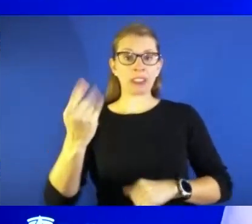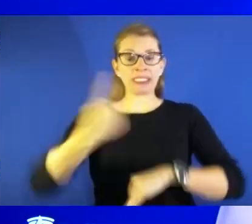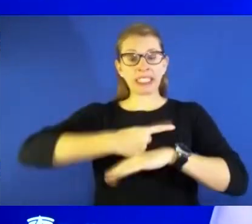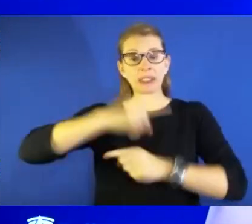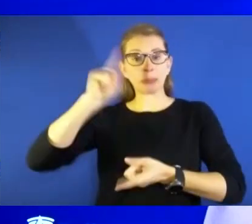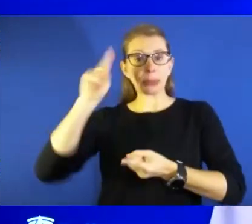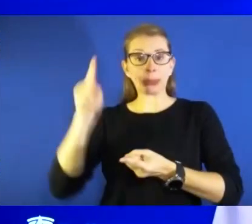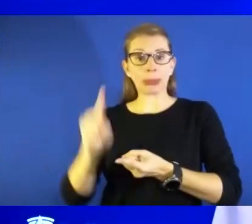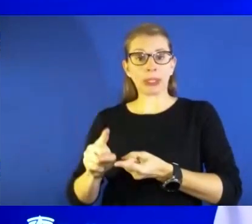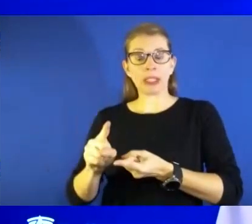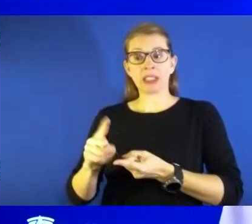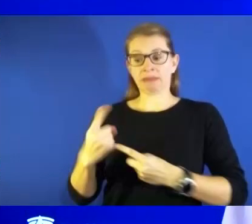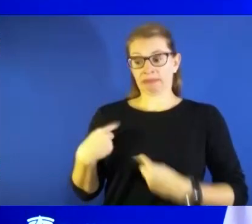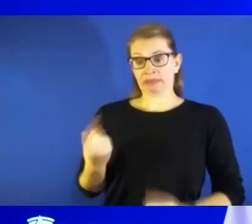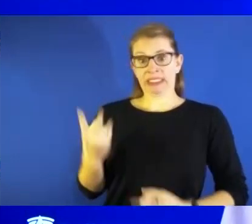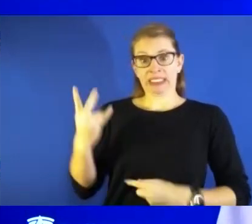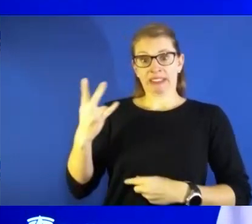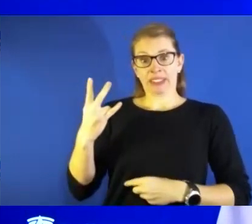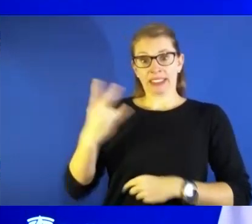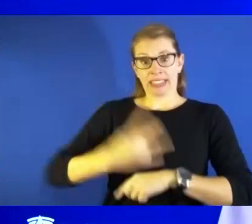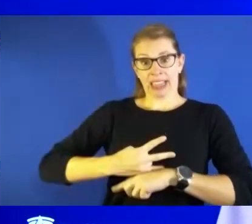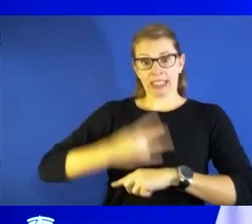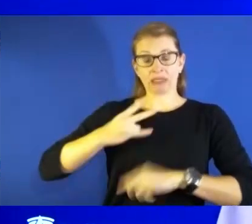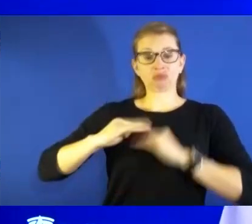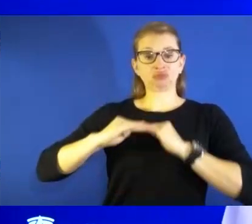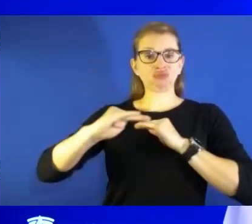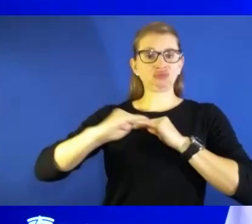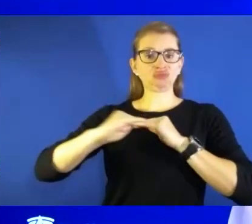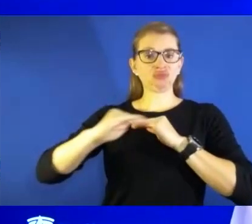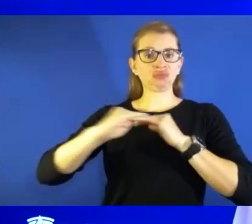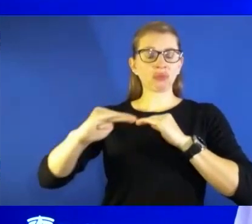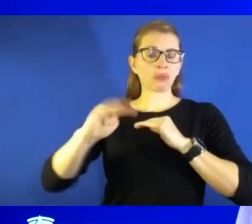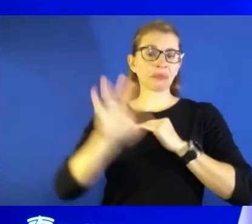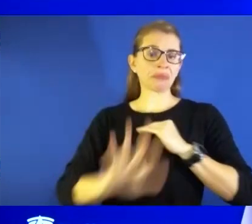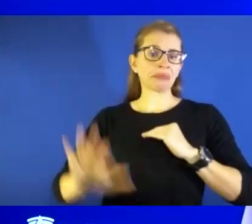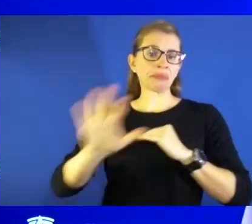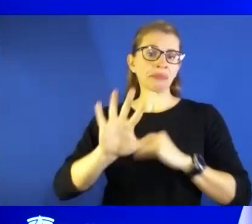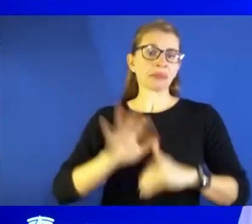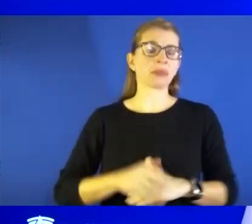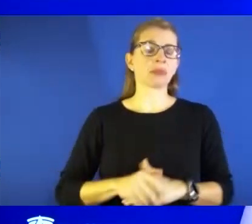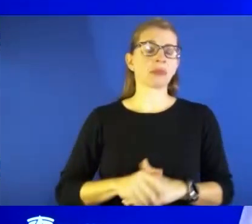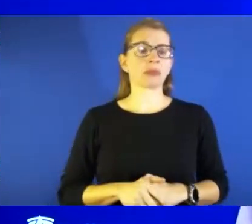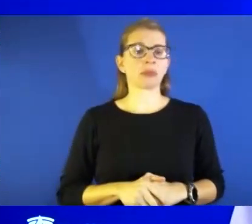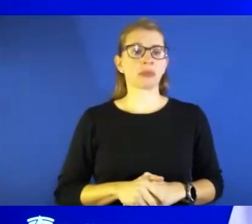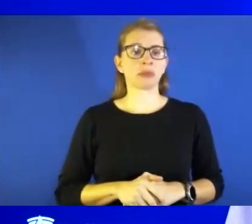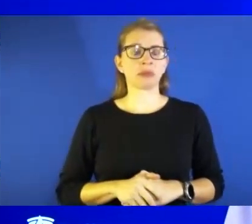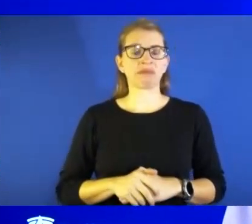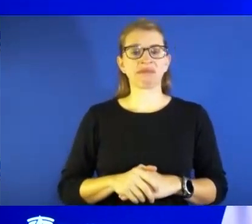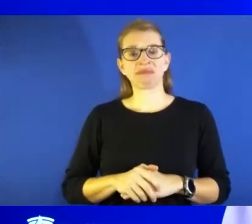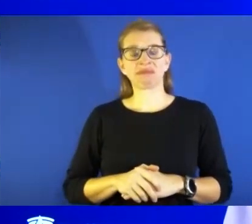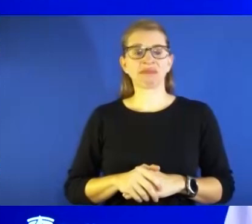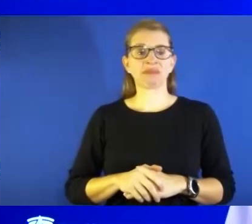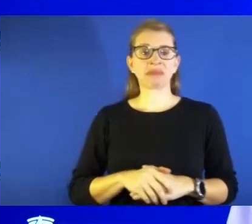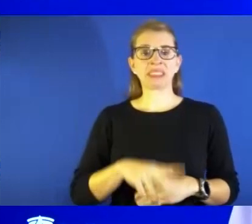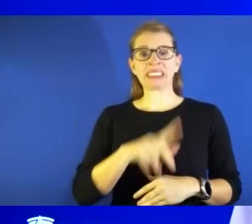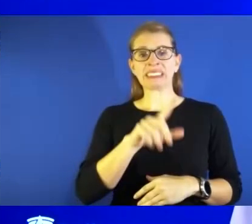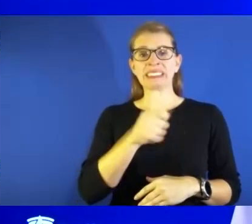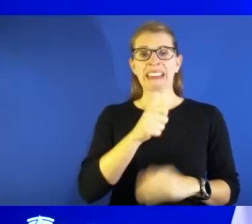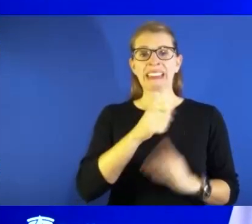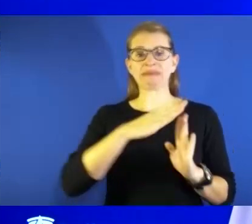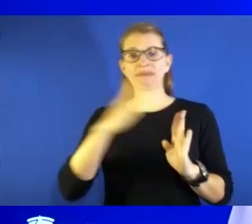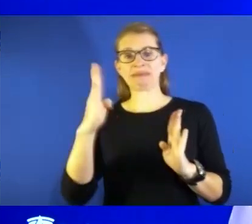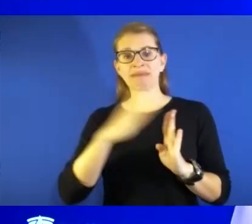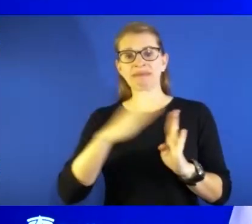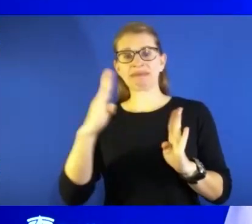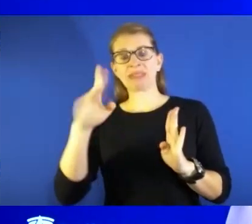past 7 days, so it's really kind of stayed stable in that really high teens to low 20s range.